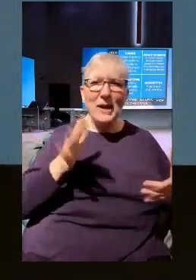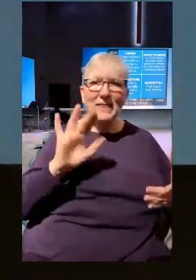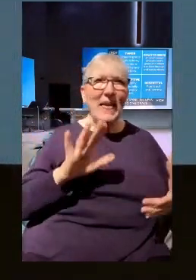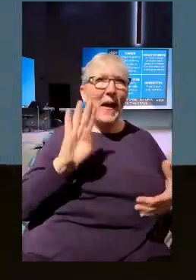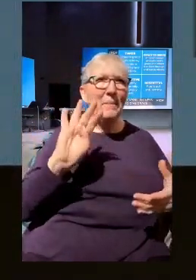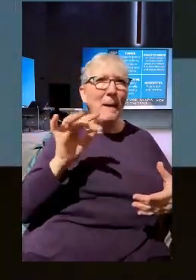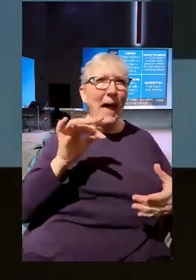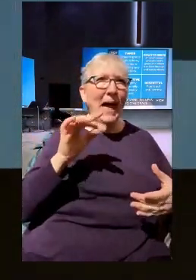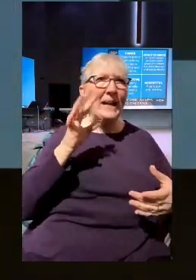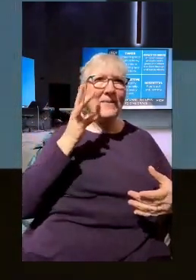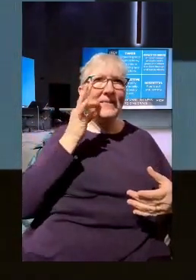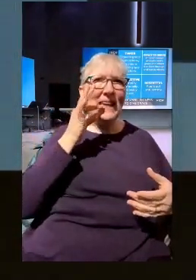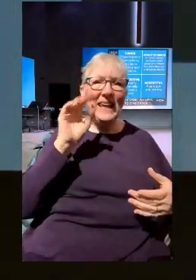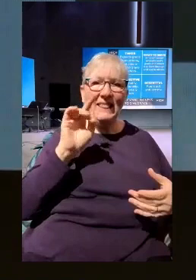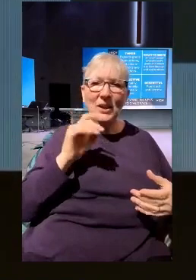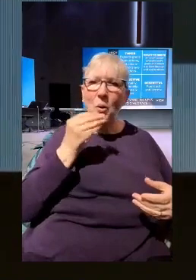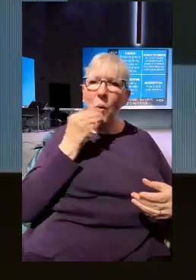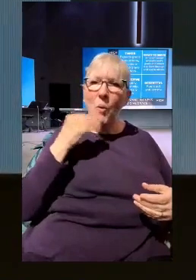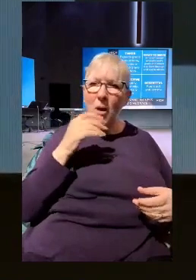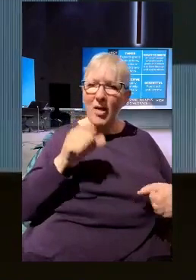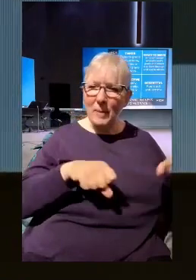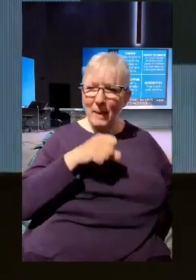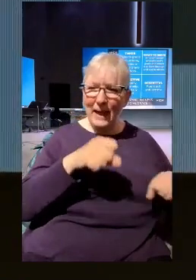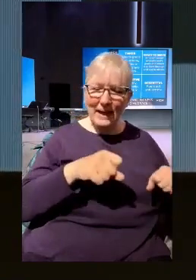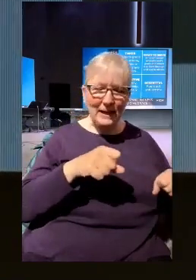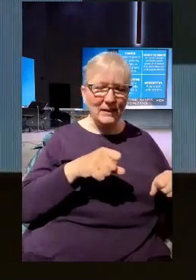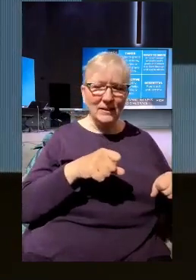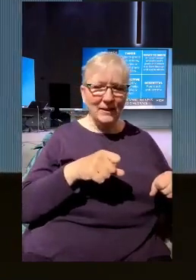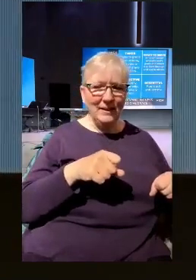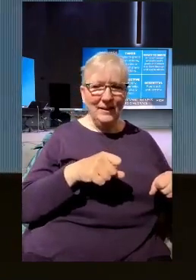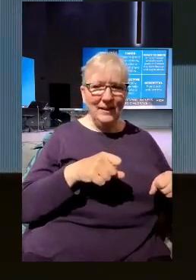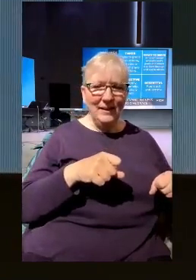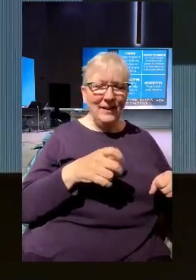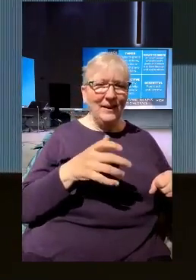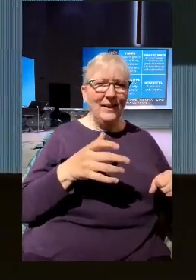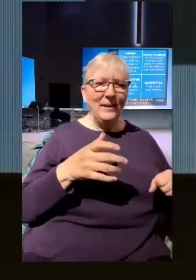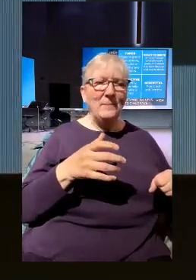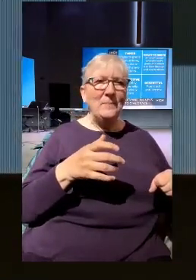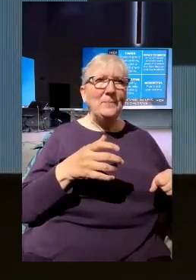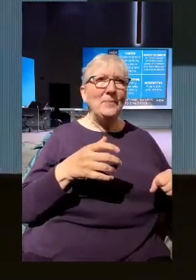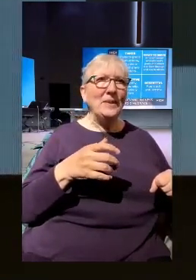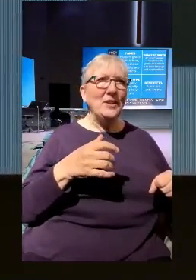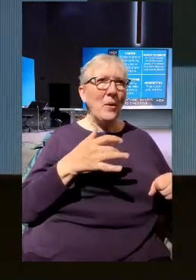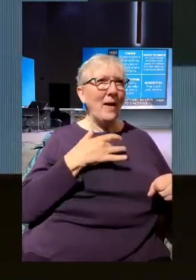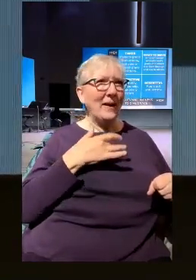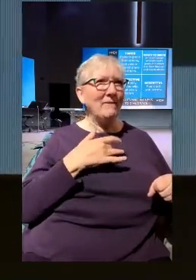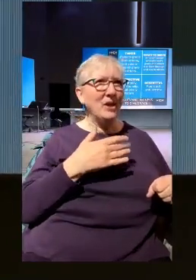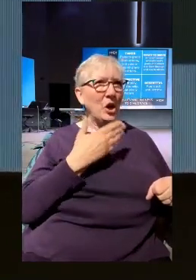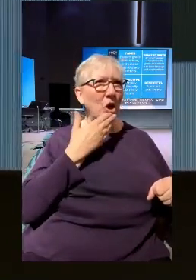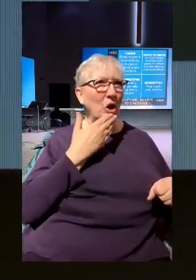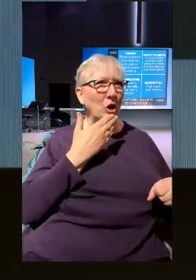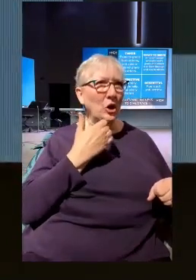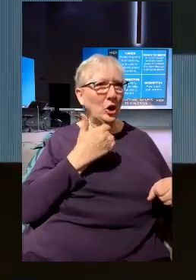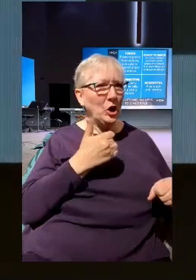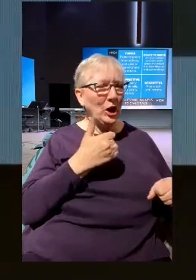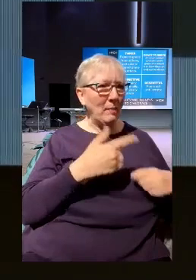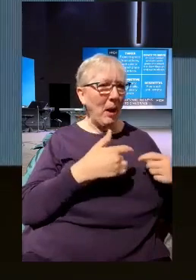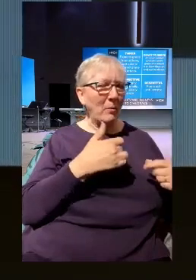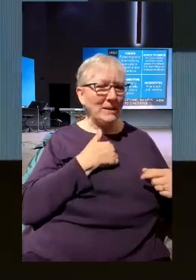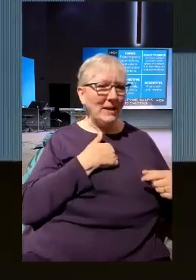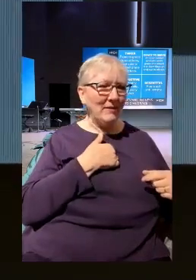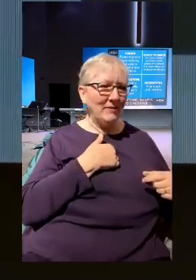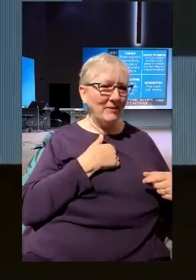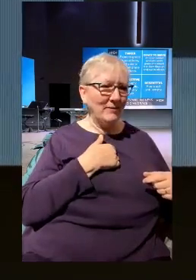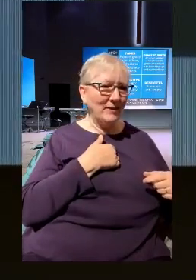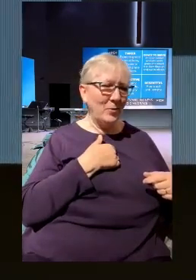bike. There, justified. I wasn't feeling good about myself, but I was justified. I did not need to help